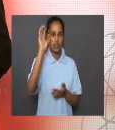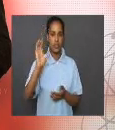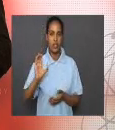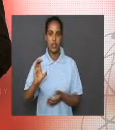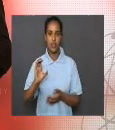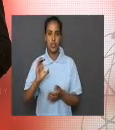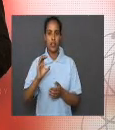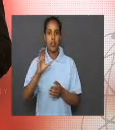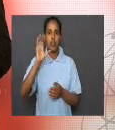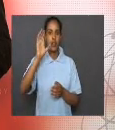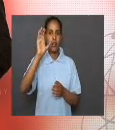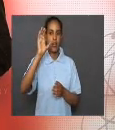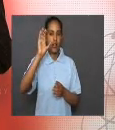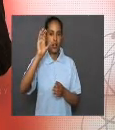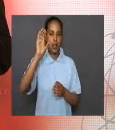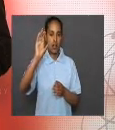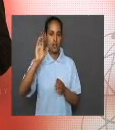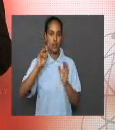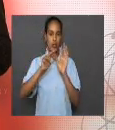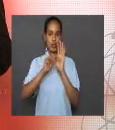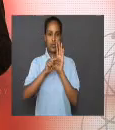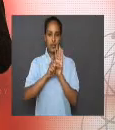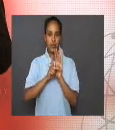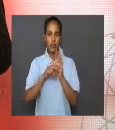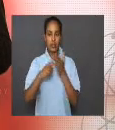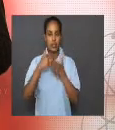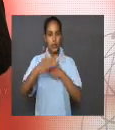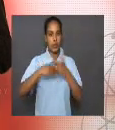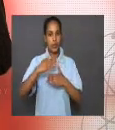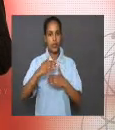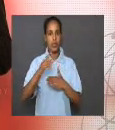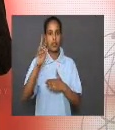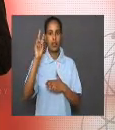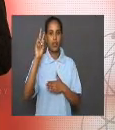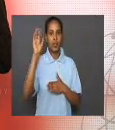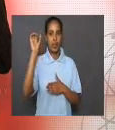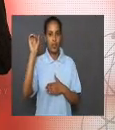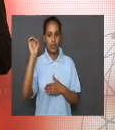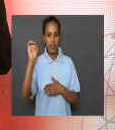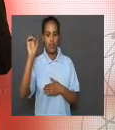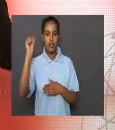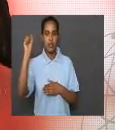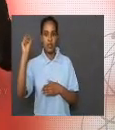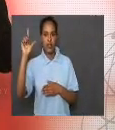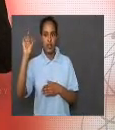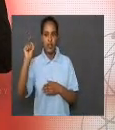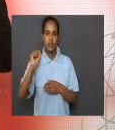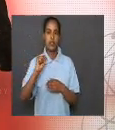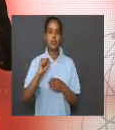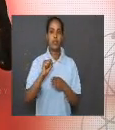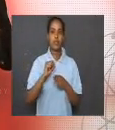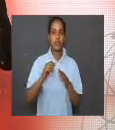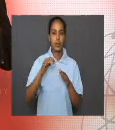Celsius at the cathode. This process is performed in a vessel made of iron and